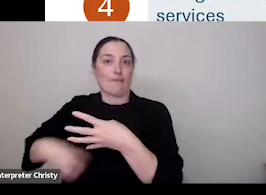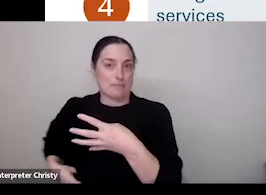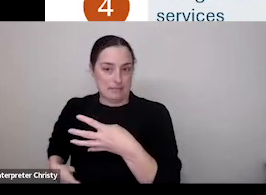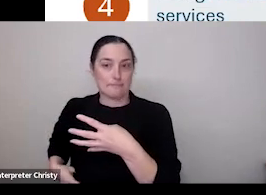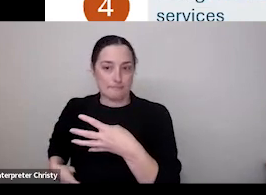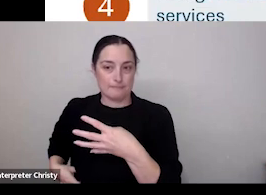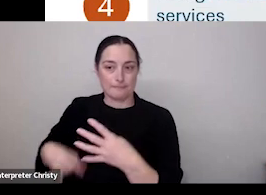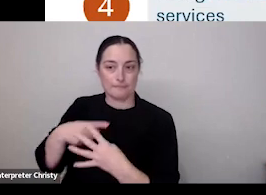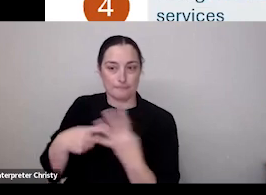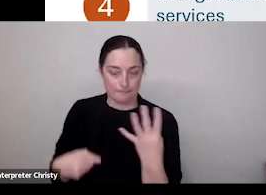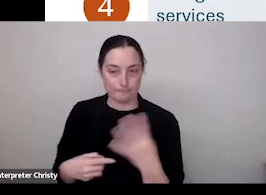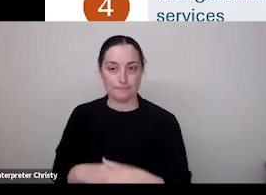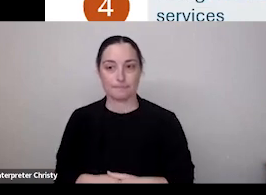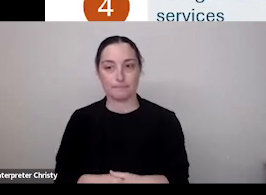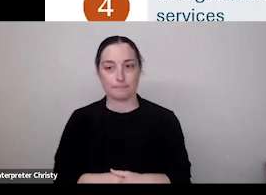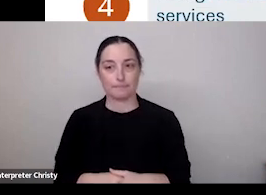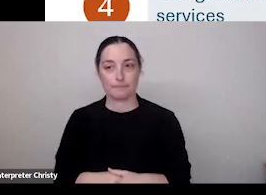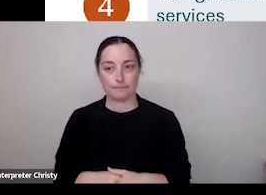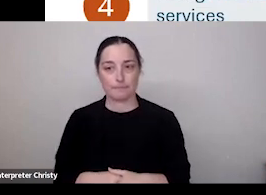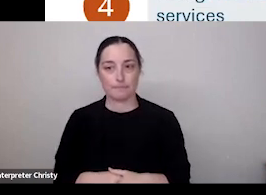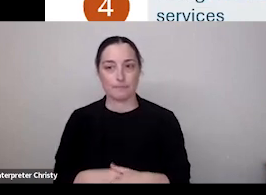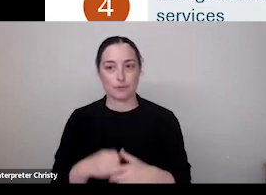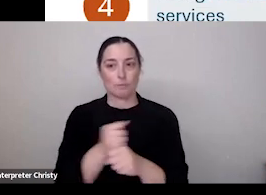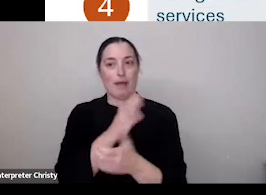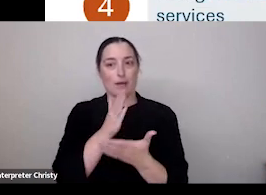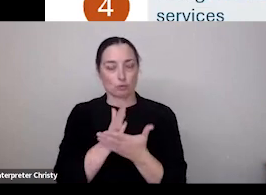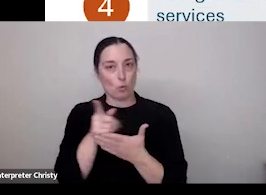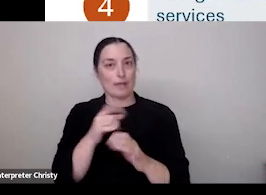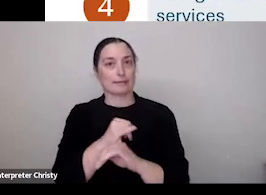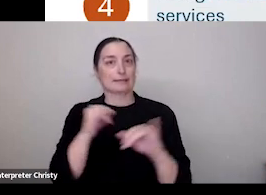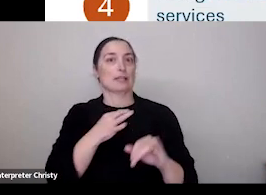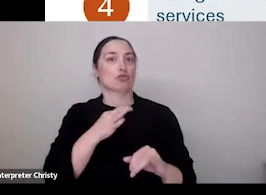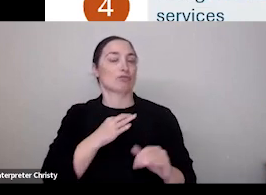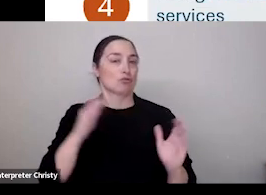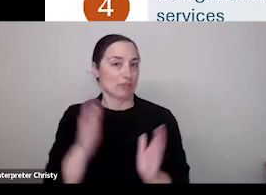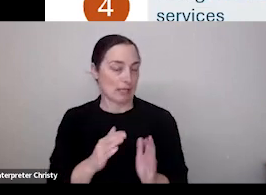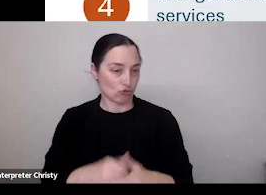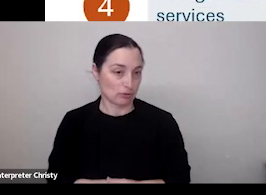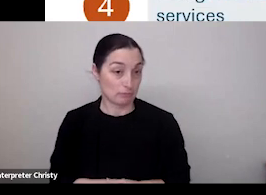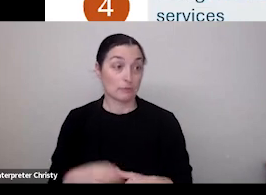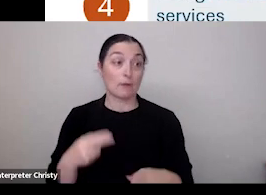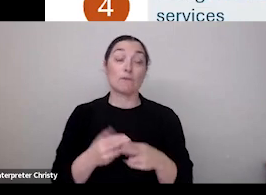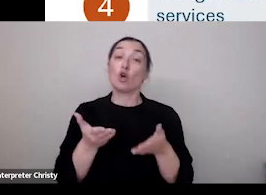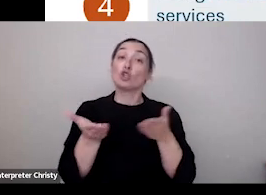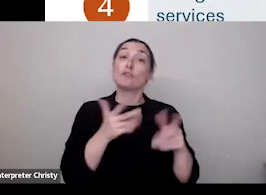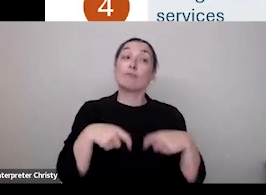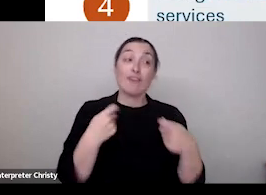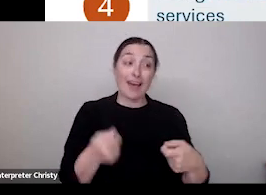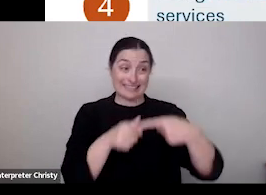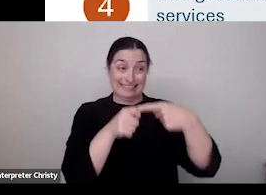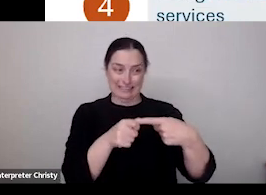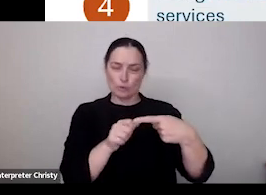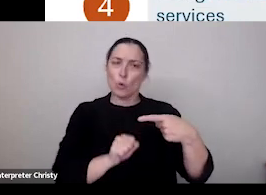can do to ensure disability inclusive disaster risk reduction. First, for service providers, develop your own